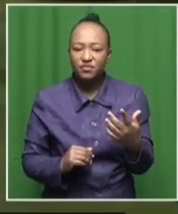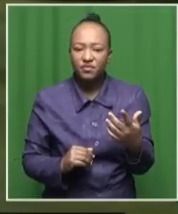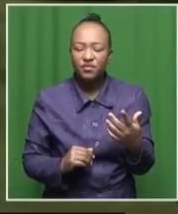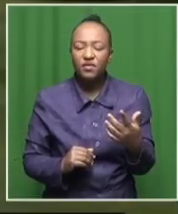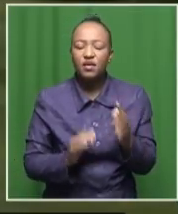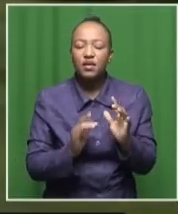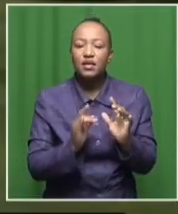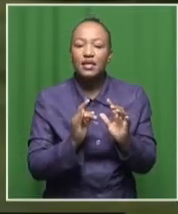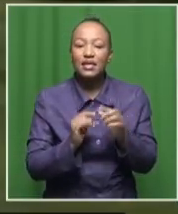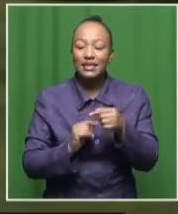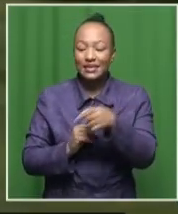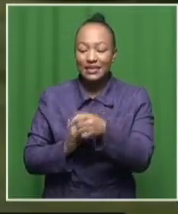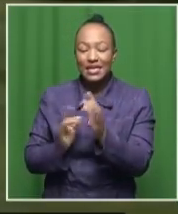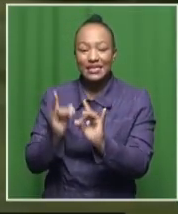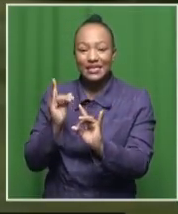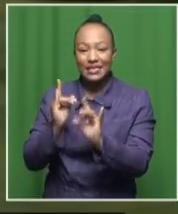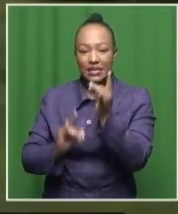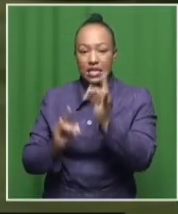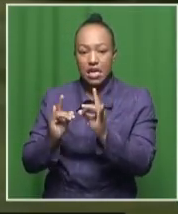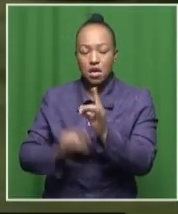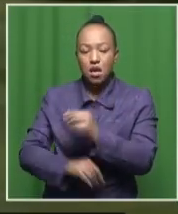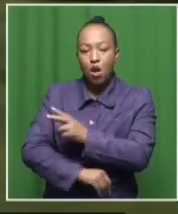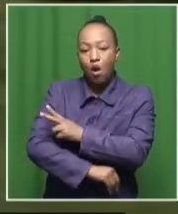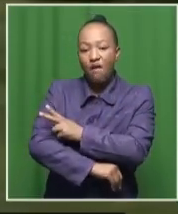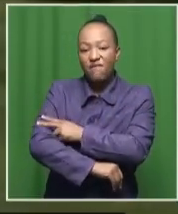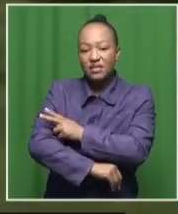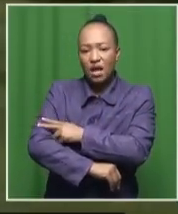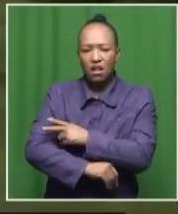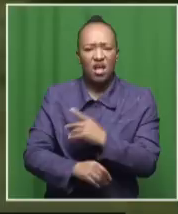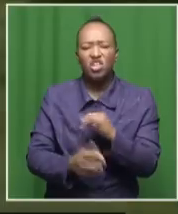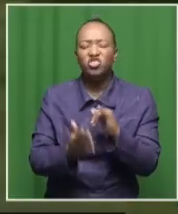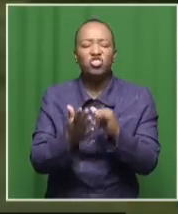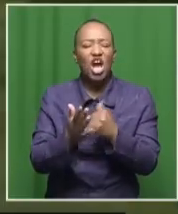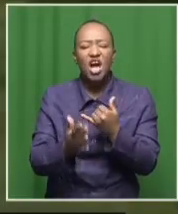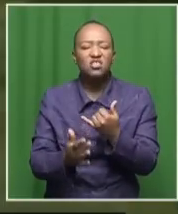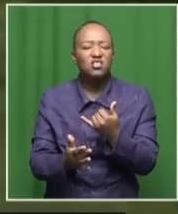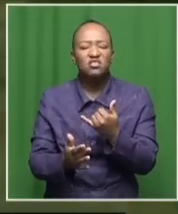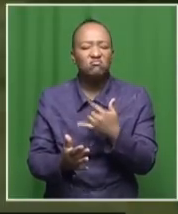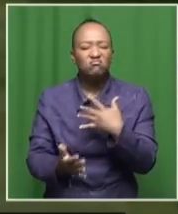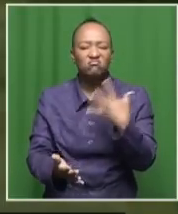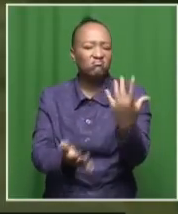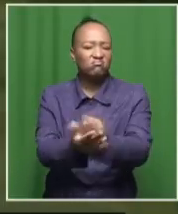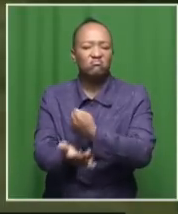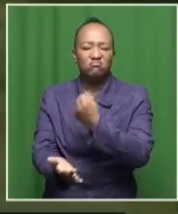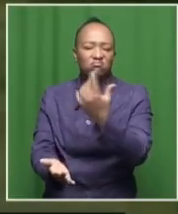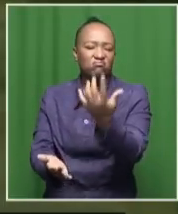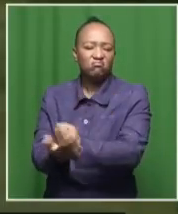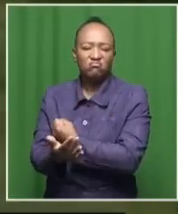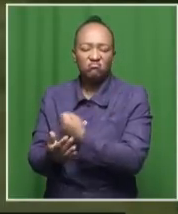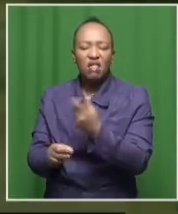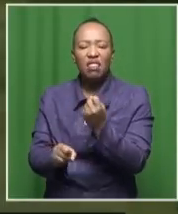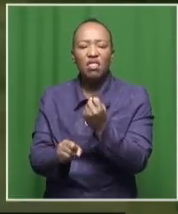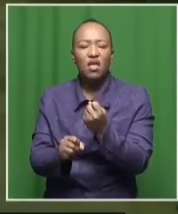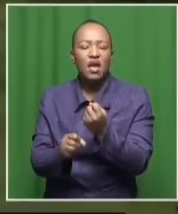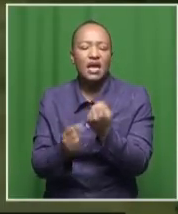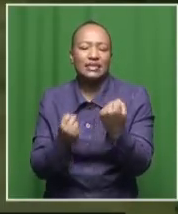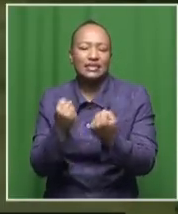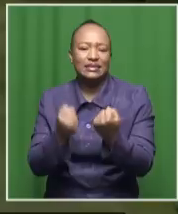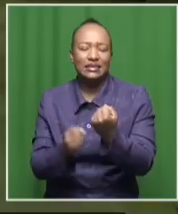the city official also just impounds their taxes on just mere transactions that they are doing. So they are